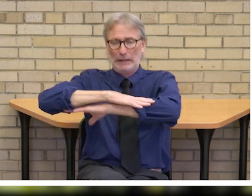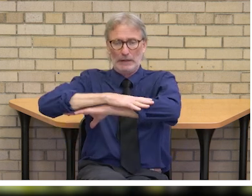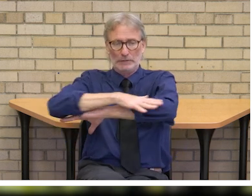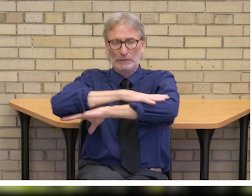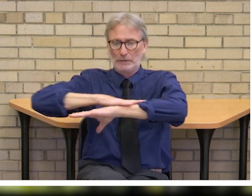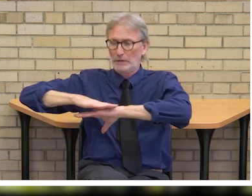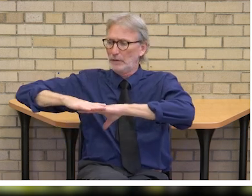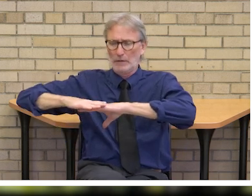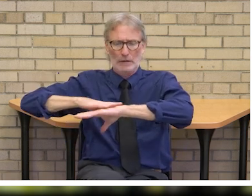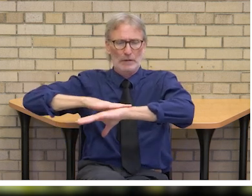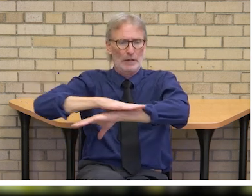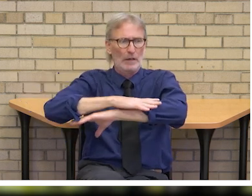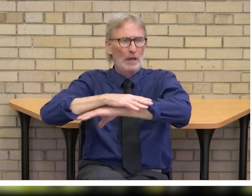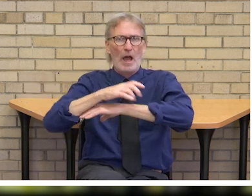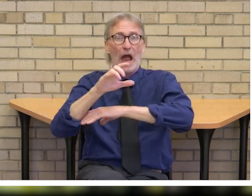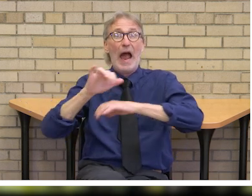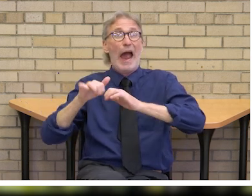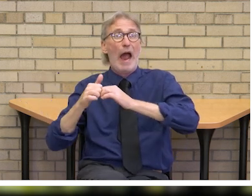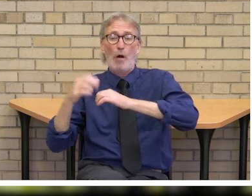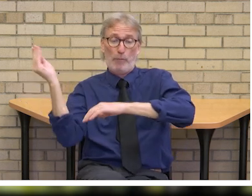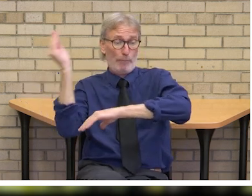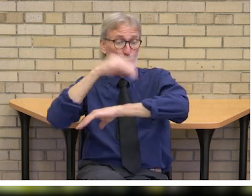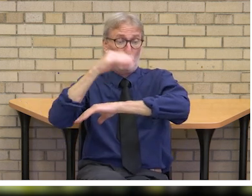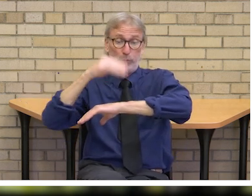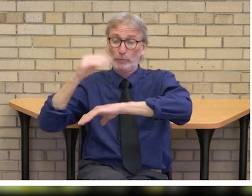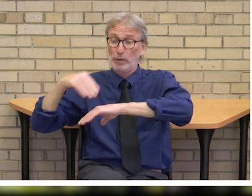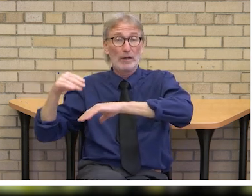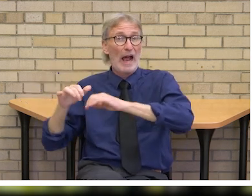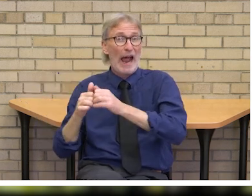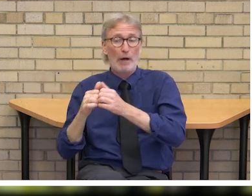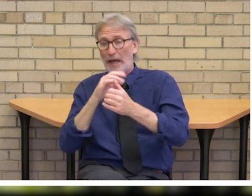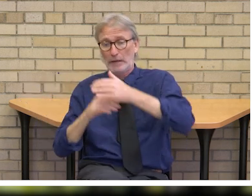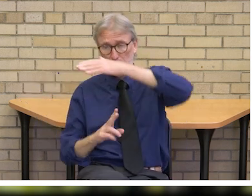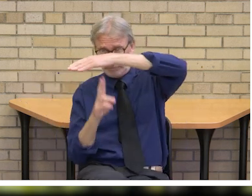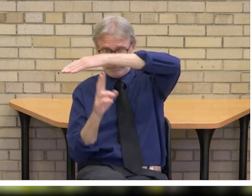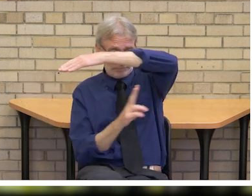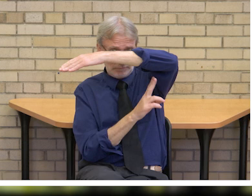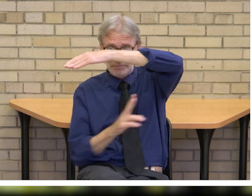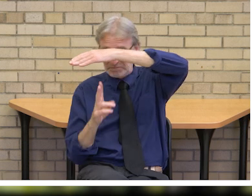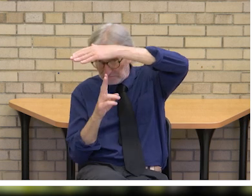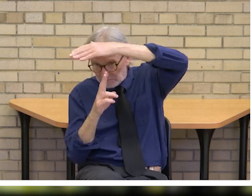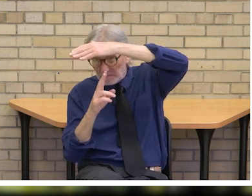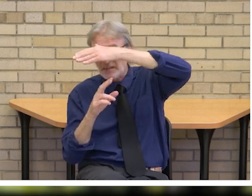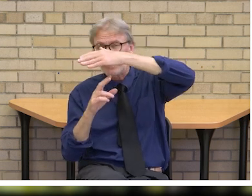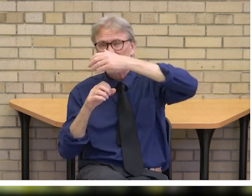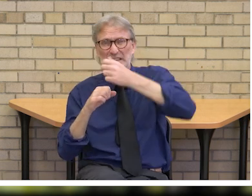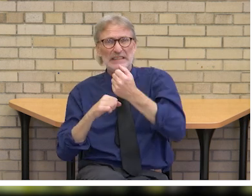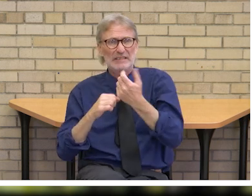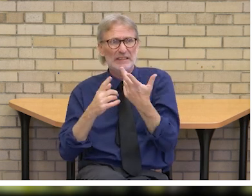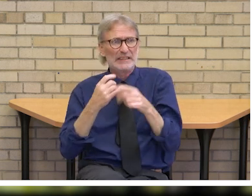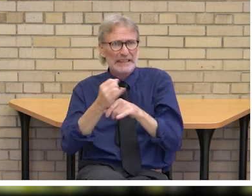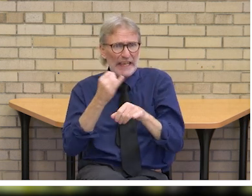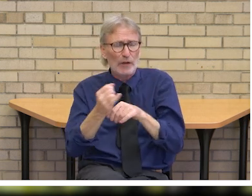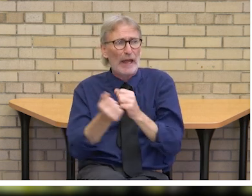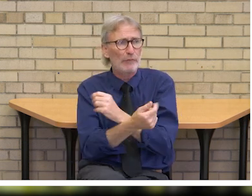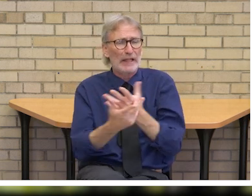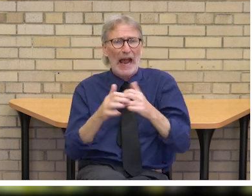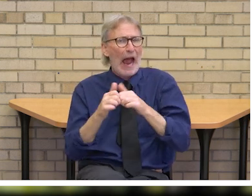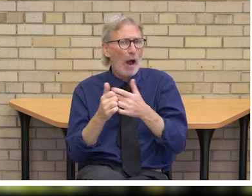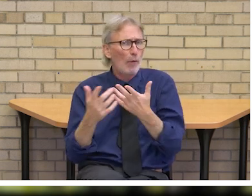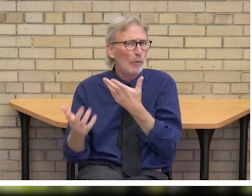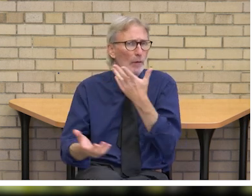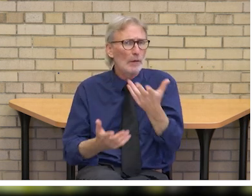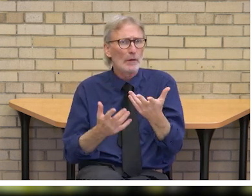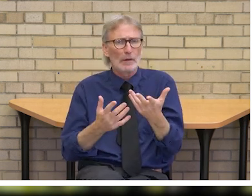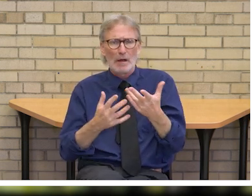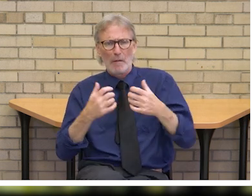because of the way the deck will be installed, as well as the steel support system, as well as some of the repairs